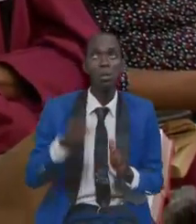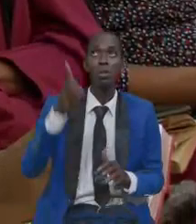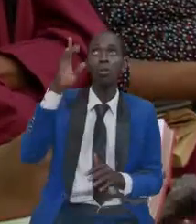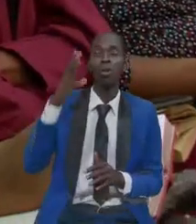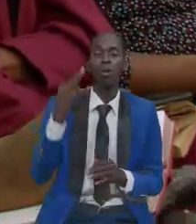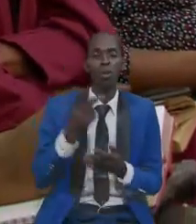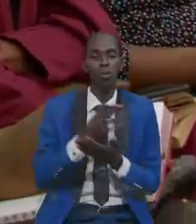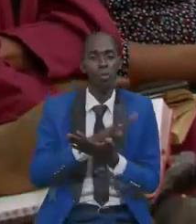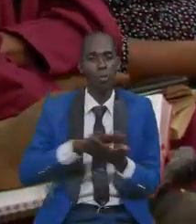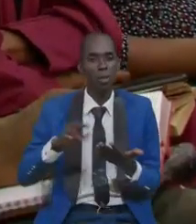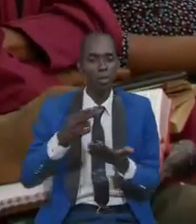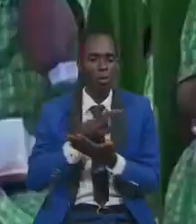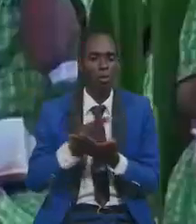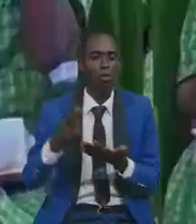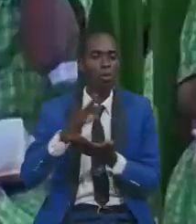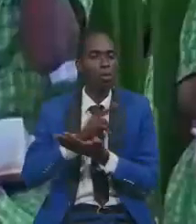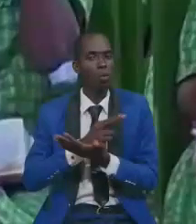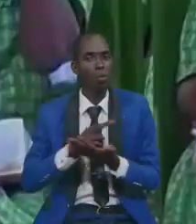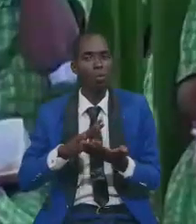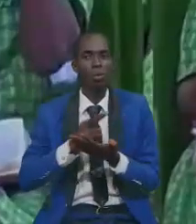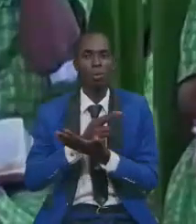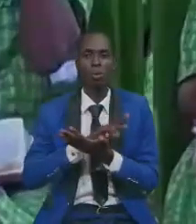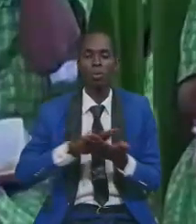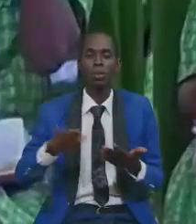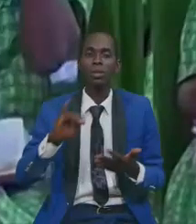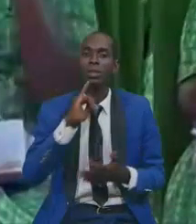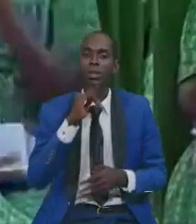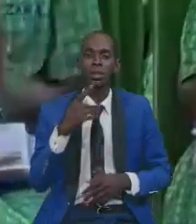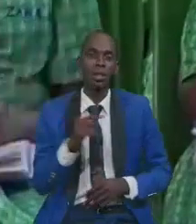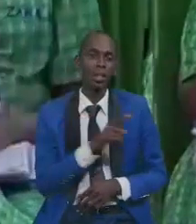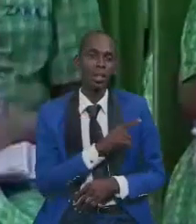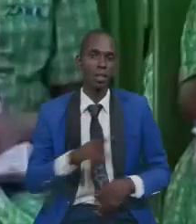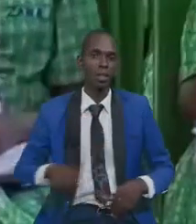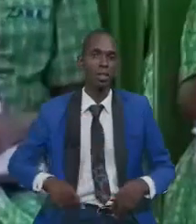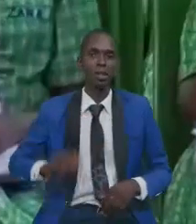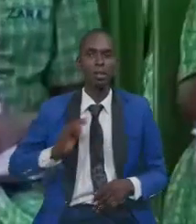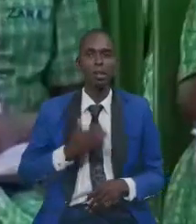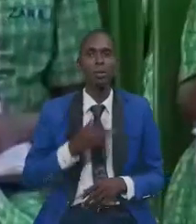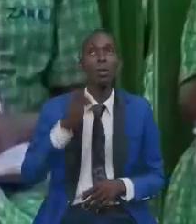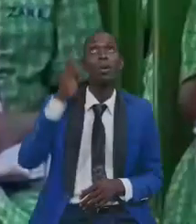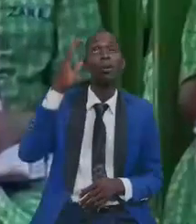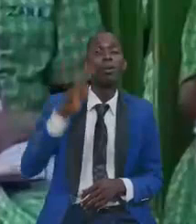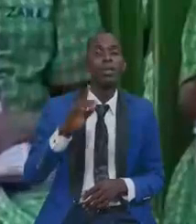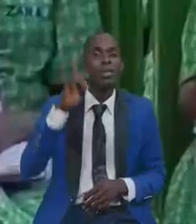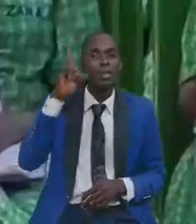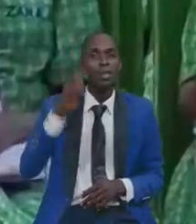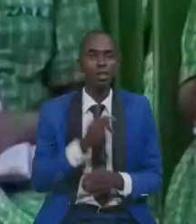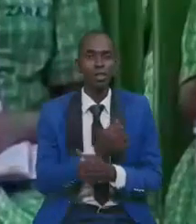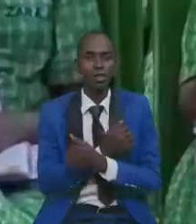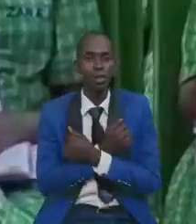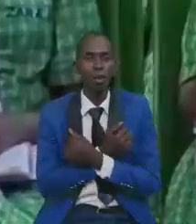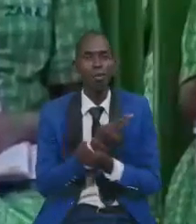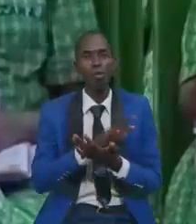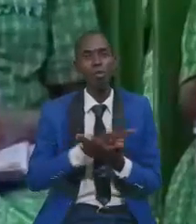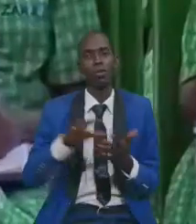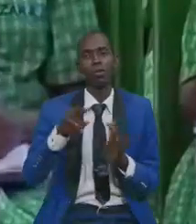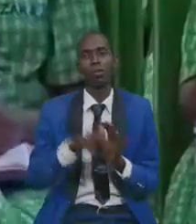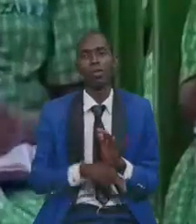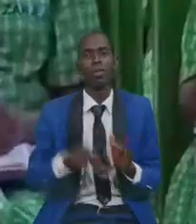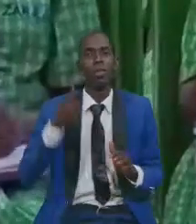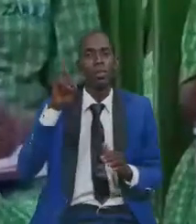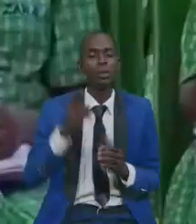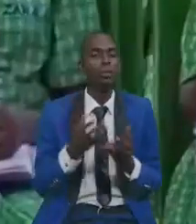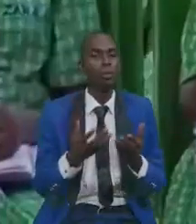holy, holy, holy is the Lord our God. He loves holiness. He desires holiness. He walks